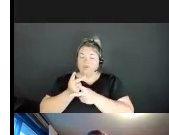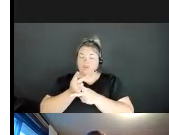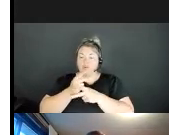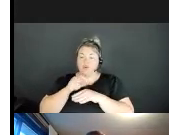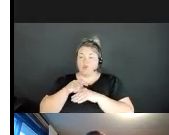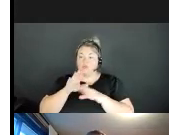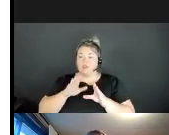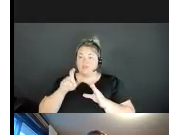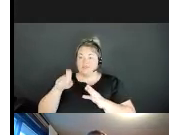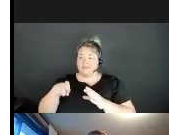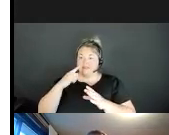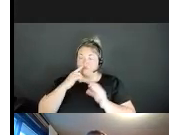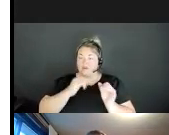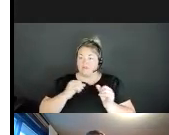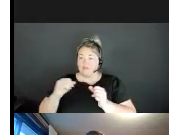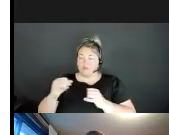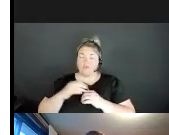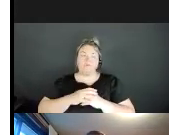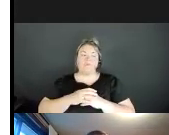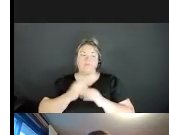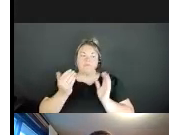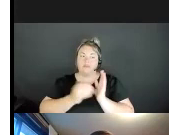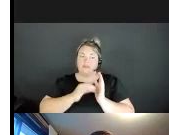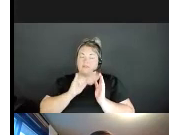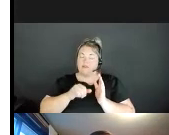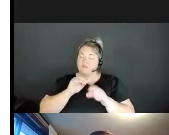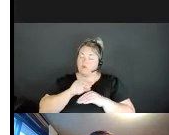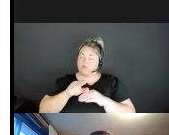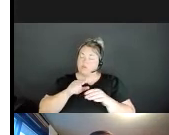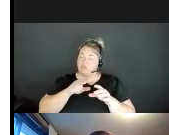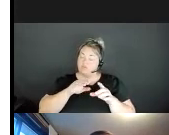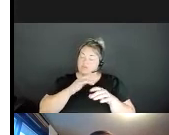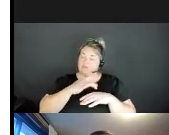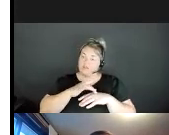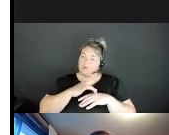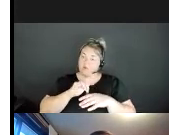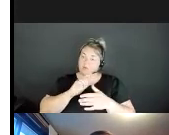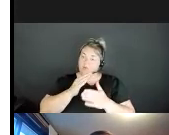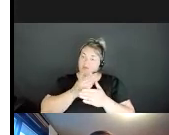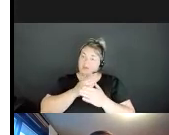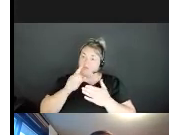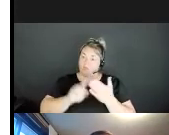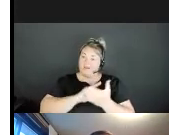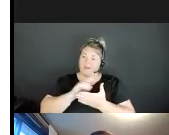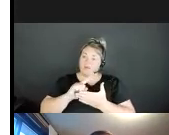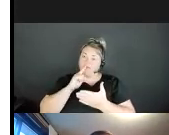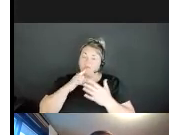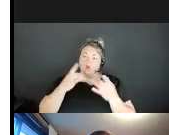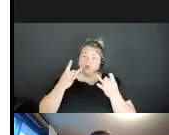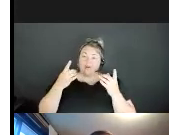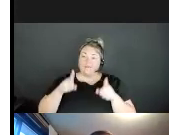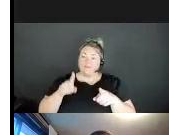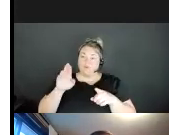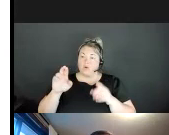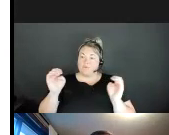they may need for these individuals. And again, that consultation is available within 1 hour for crisis or emergency